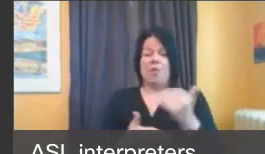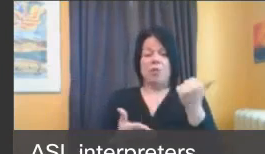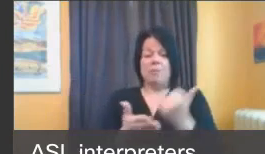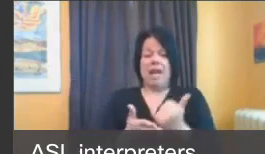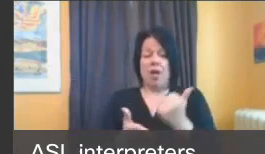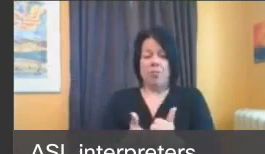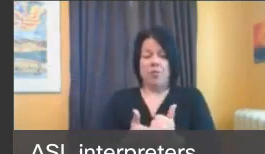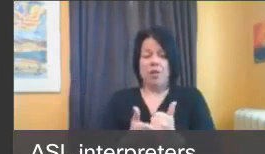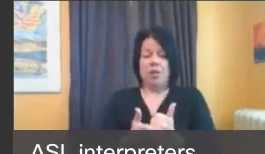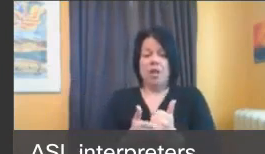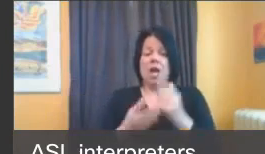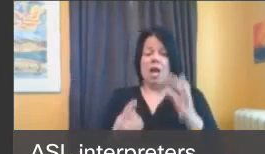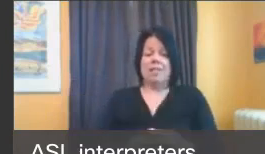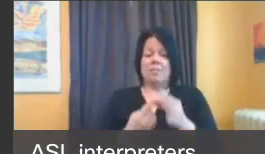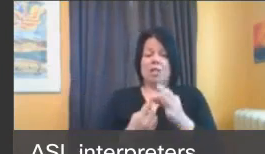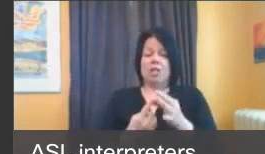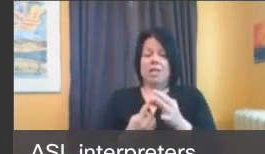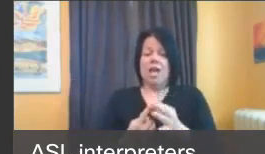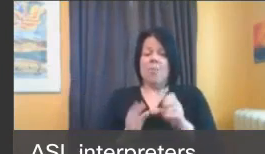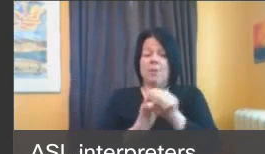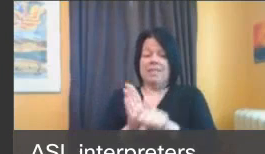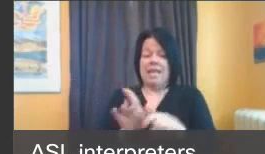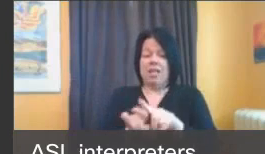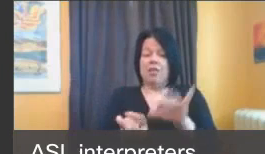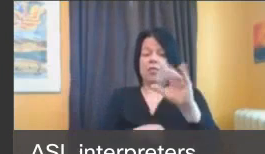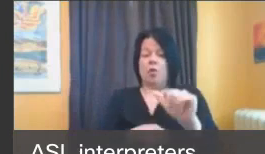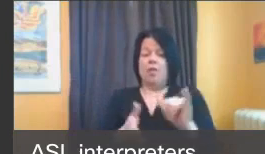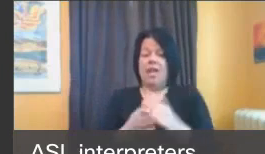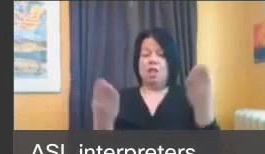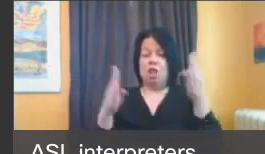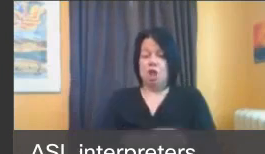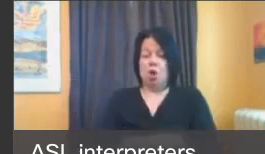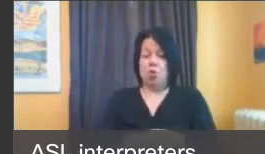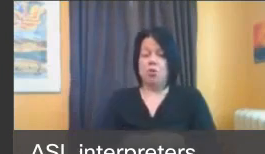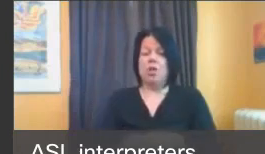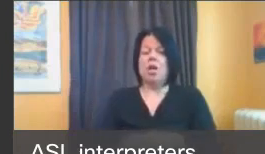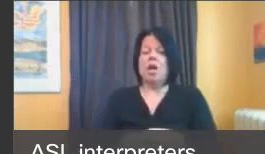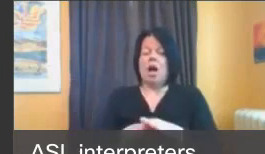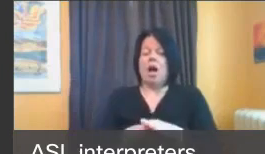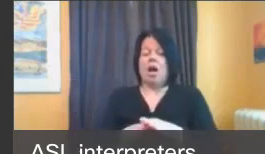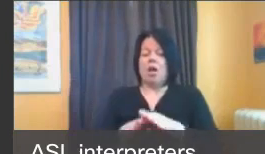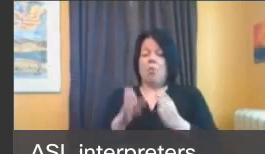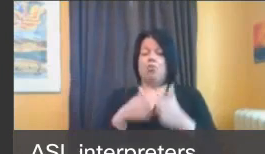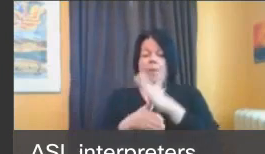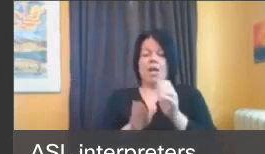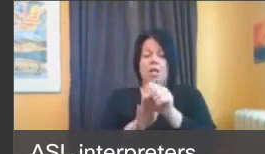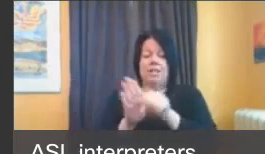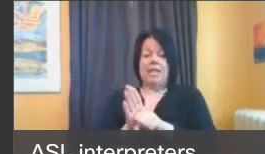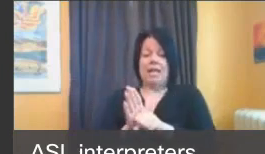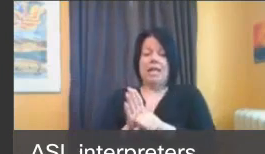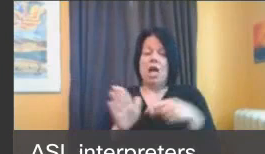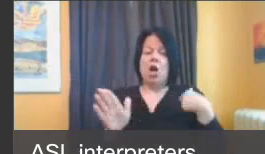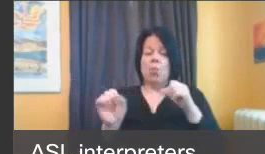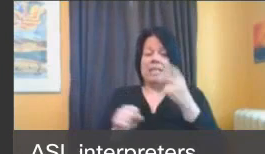a state like Florida that is a closed primary state. Sometimes we end up with what could be a, and we actually see